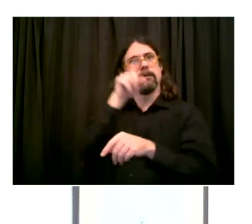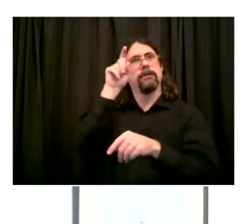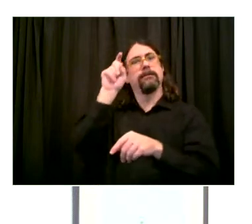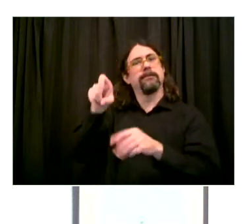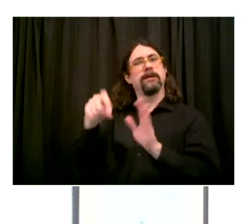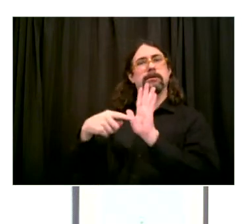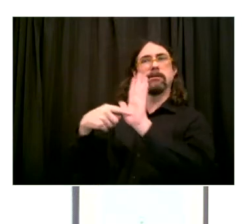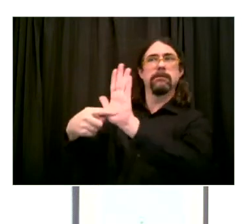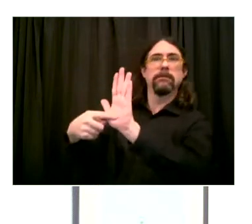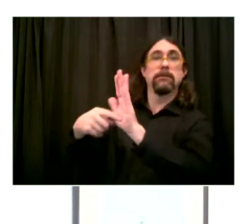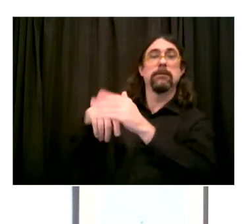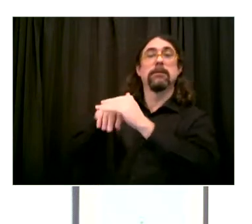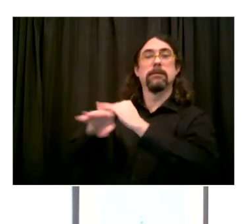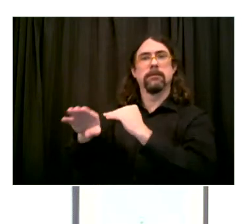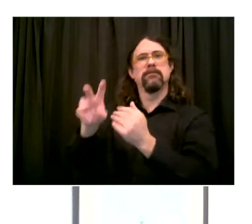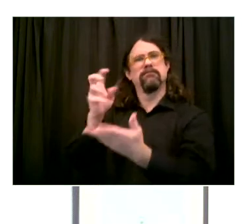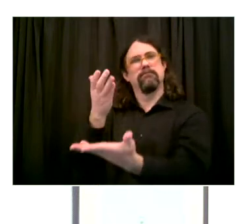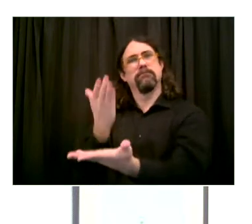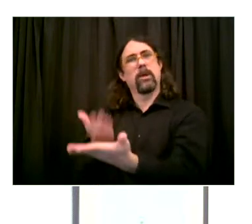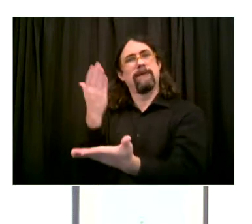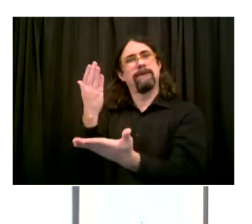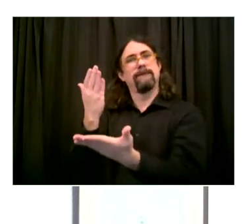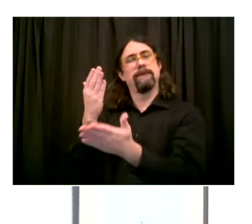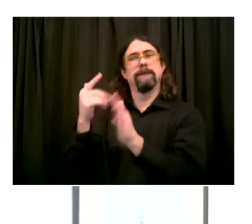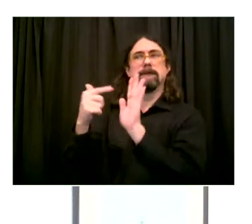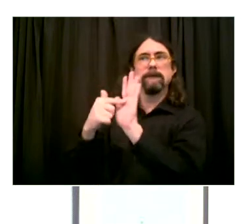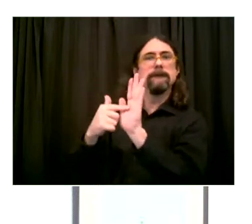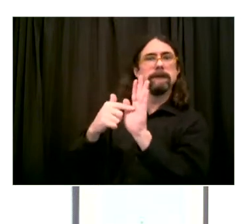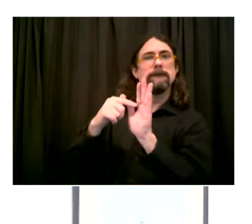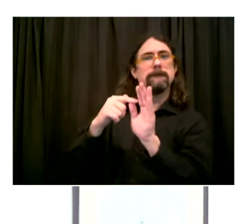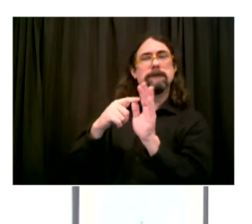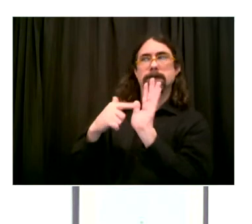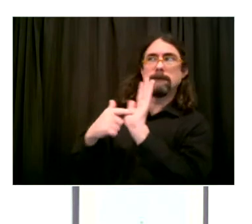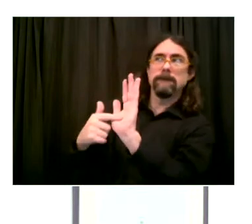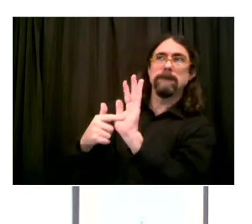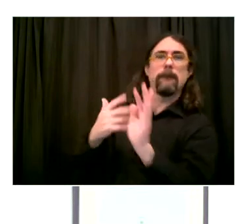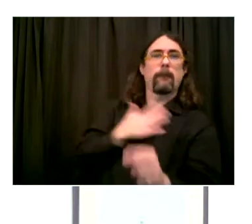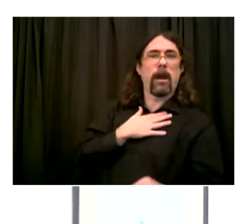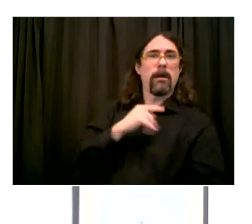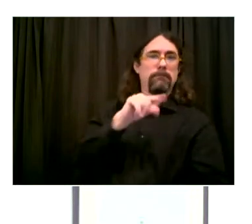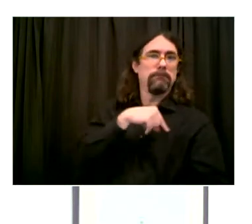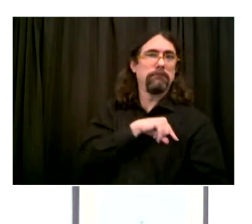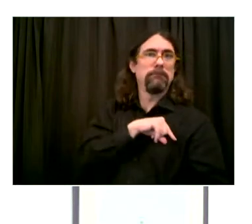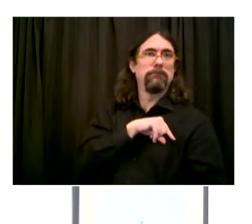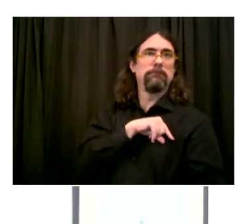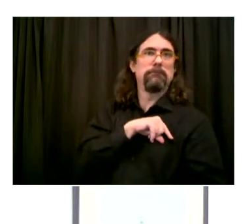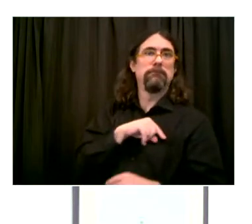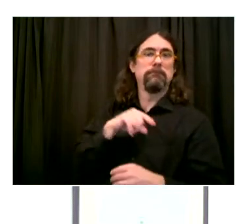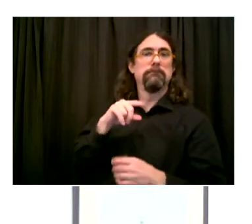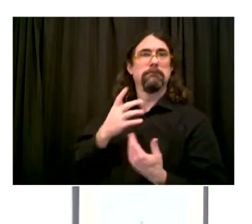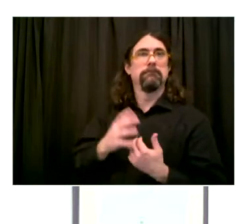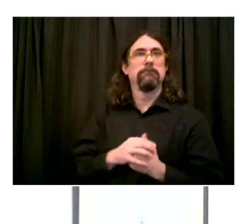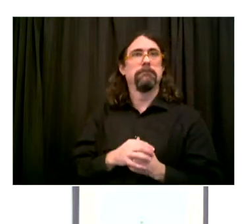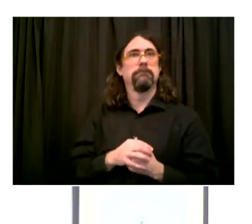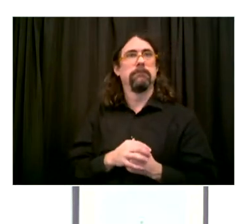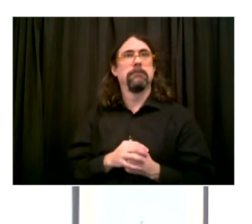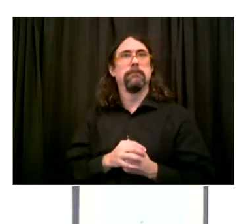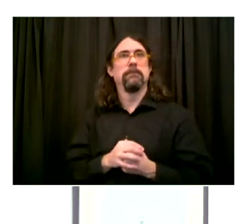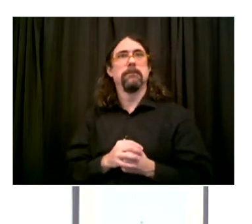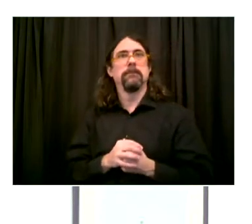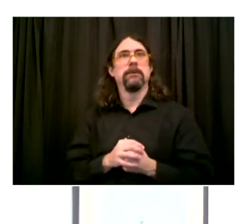get turned away because of this eligibility screening process. If any person